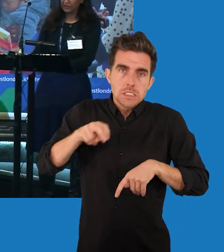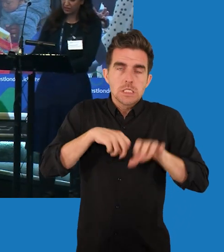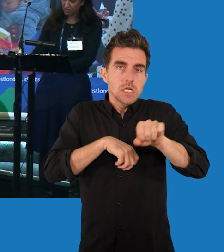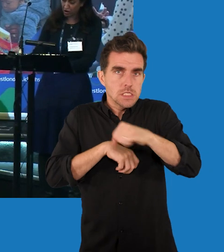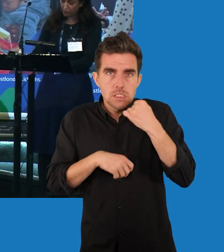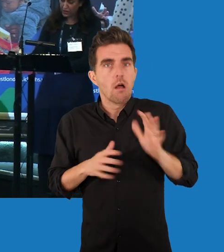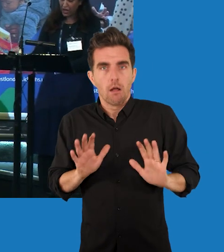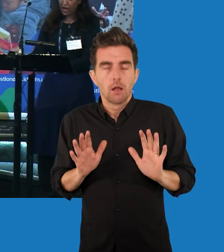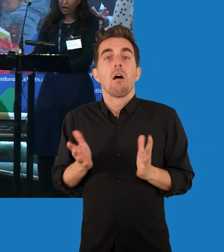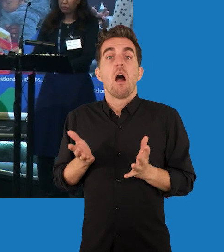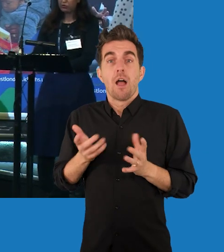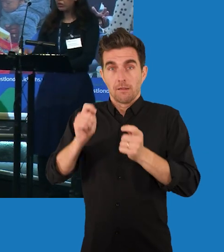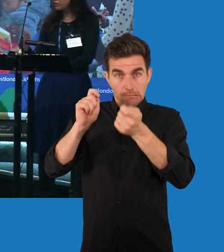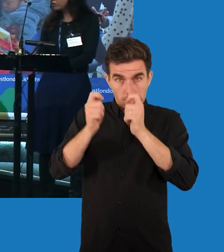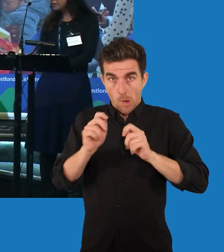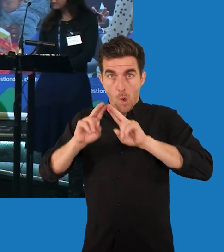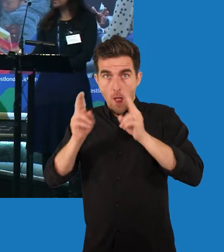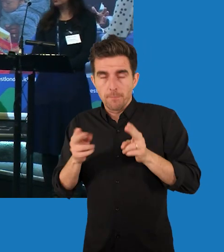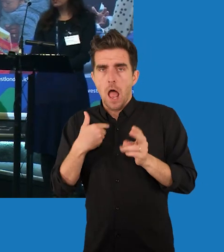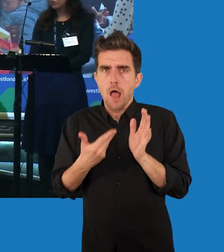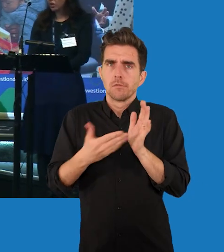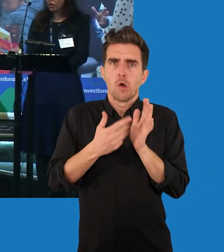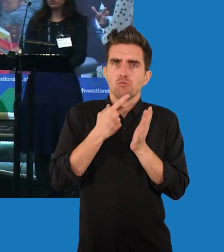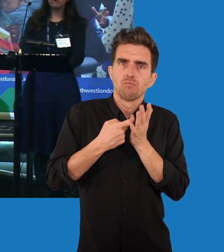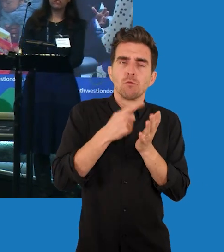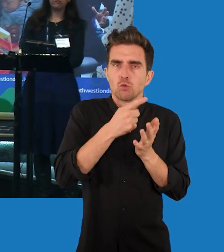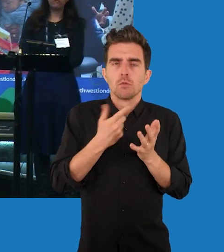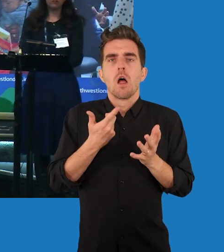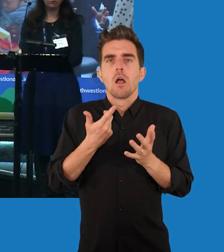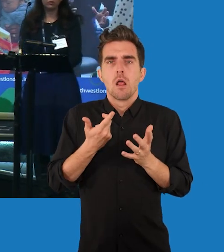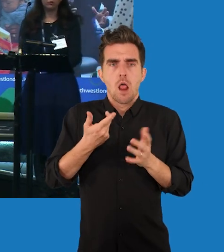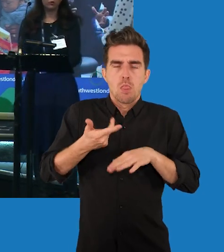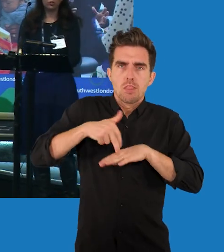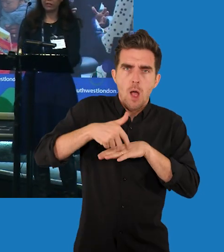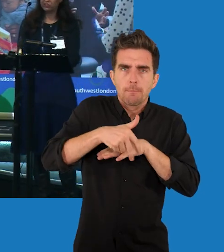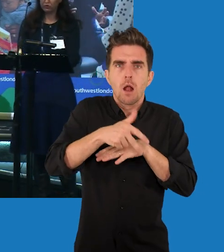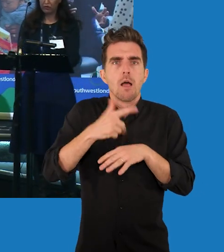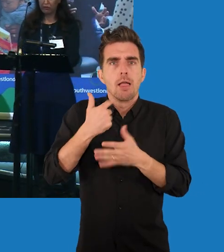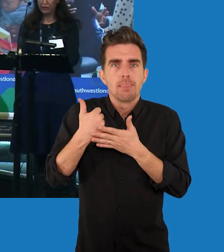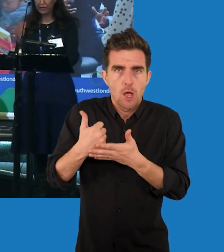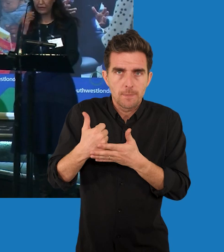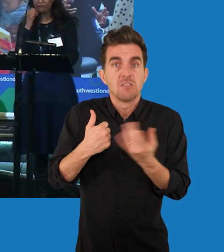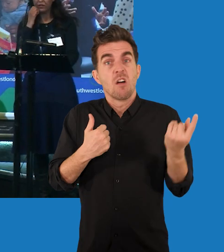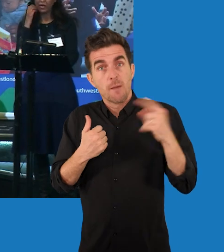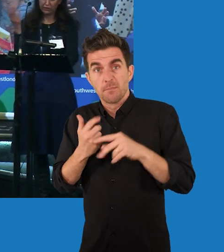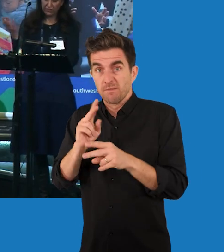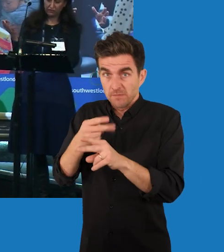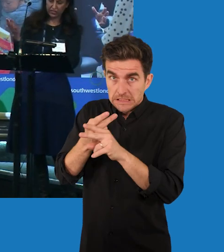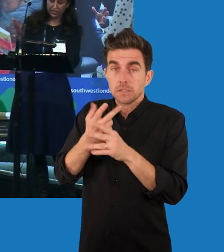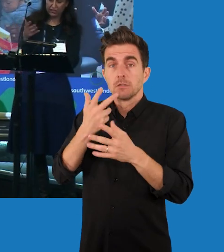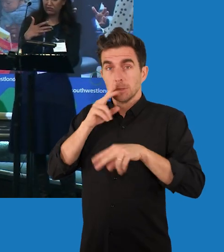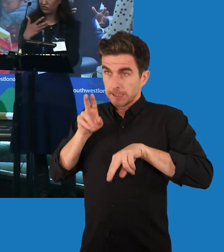her being disturbed. With regard to adaptations to the home, I made a referral to occupational therapy, who came